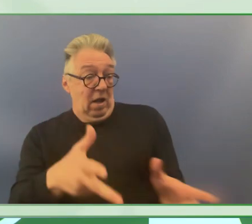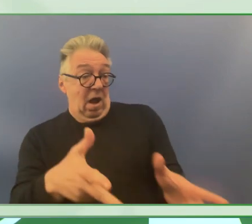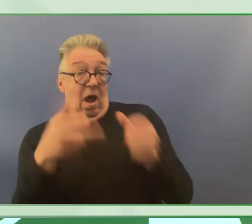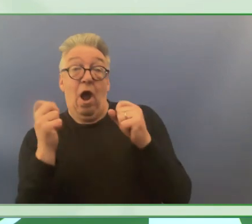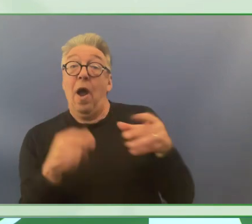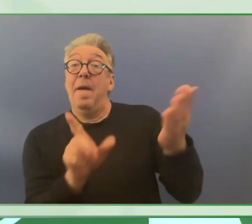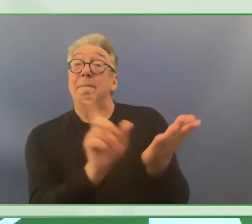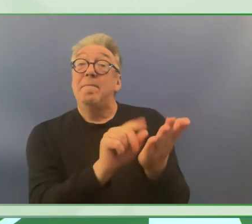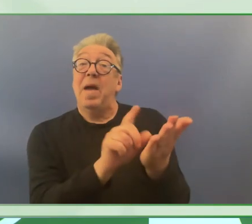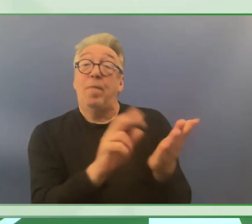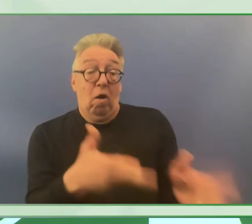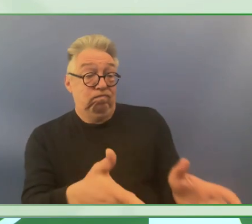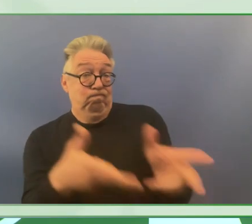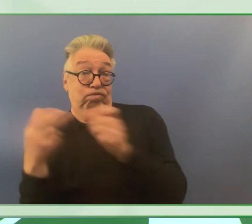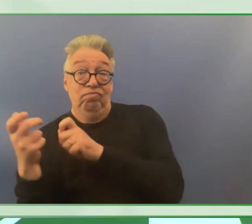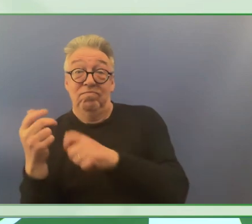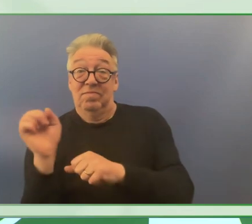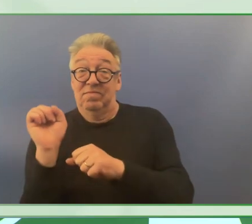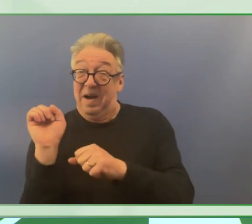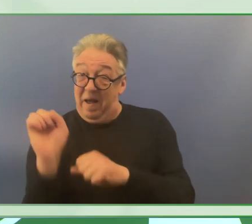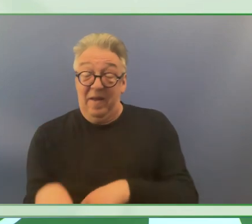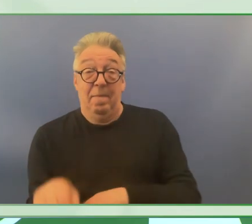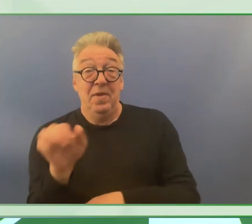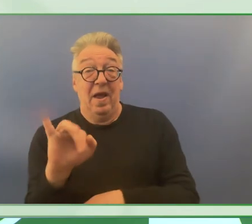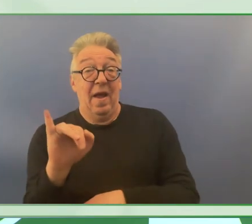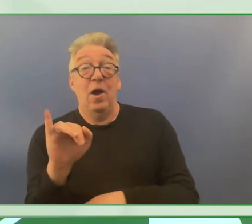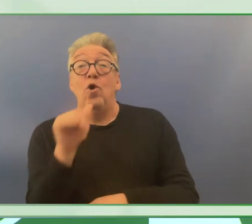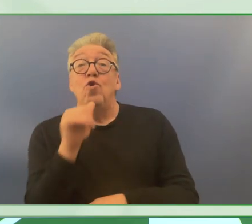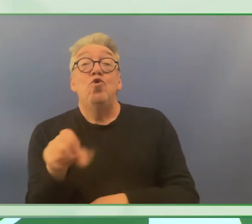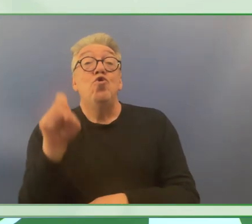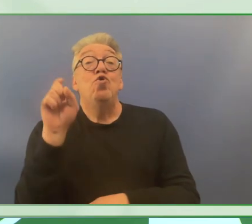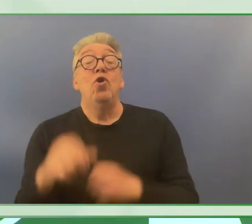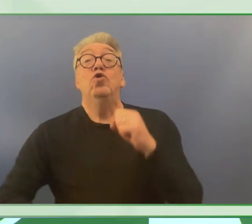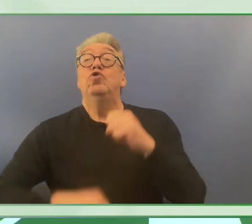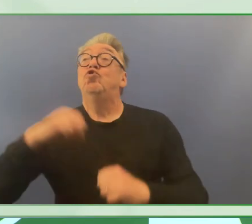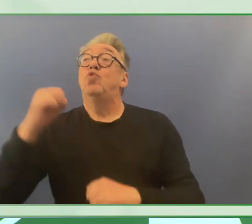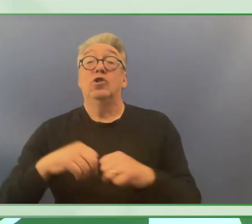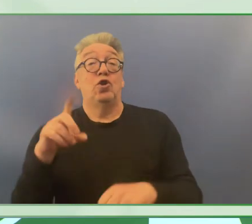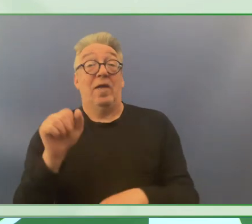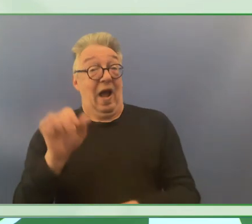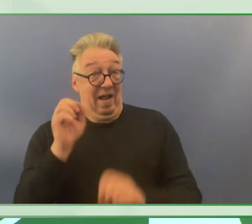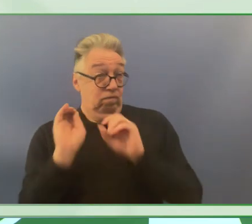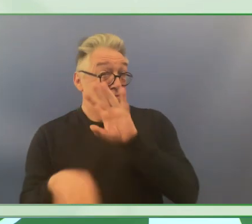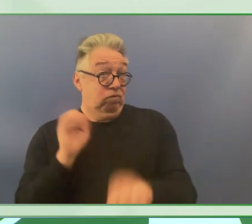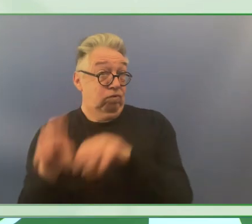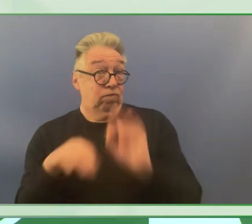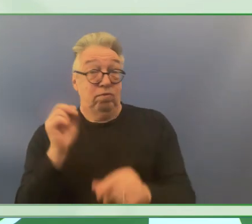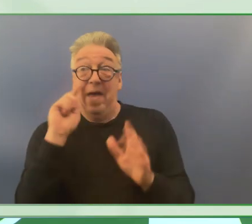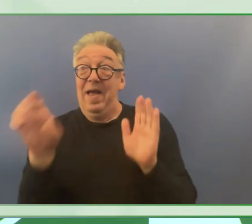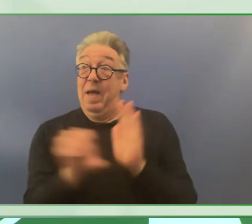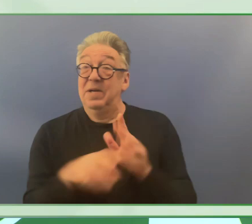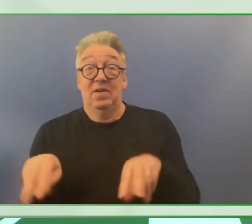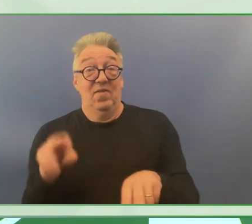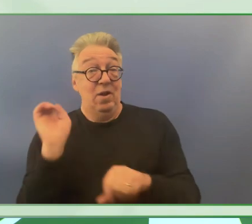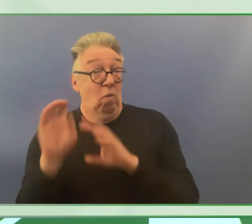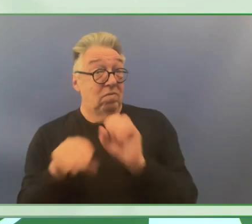so on. And also the AI don't need really structured data. It can deal with unstructured data. It can deal with images, videos. Michael mentioned it. So